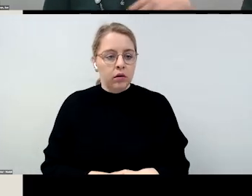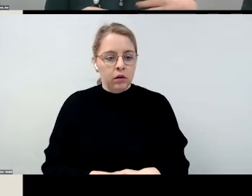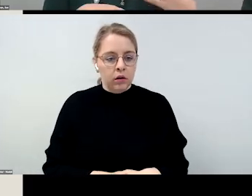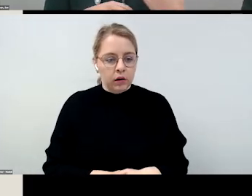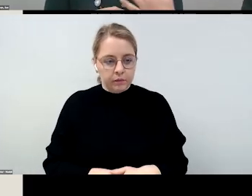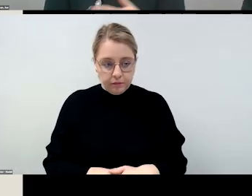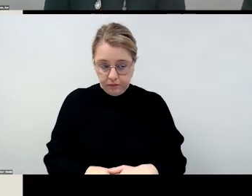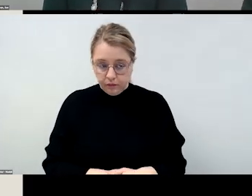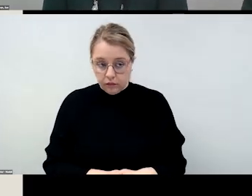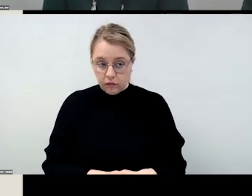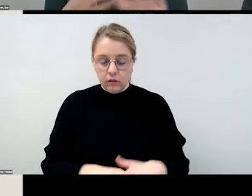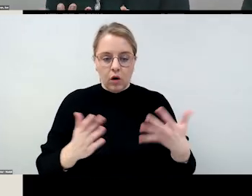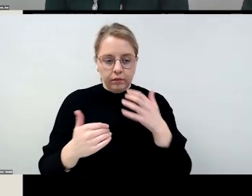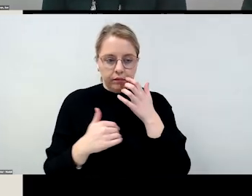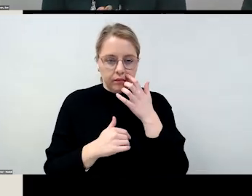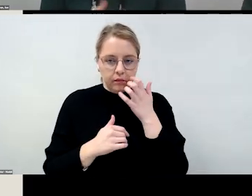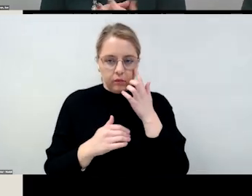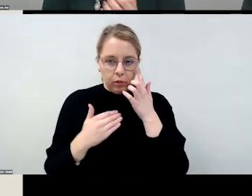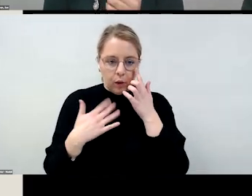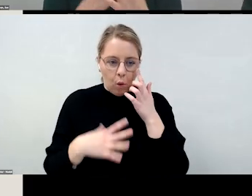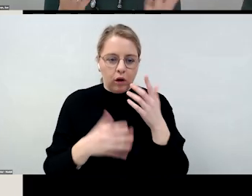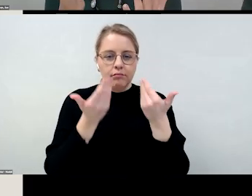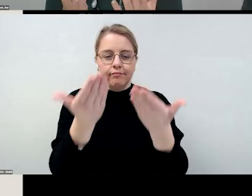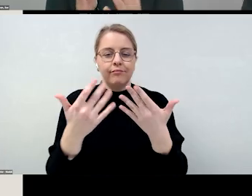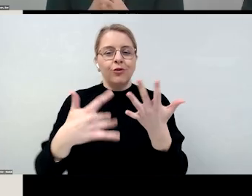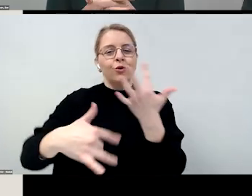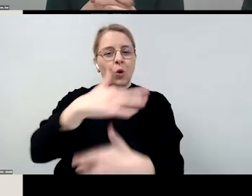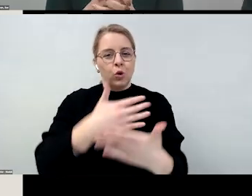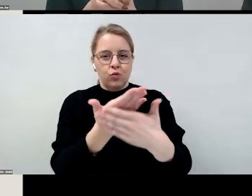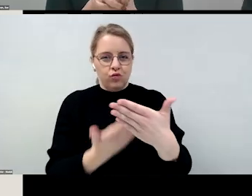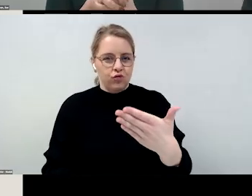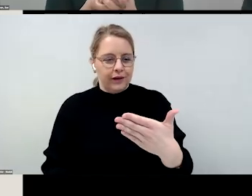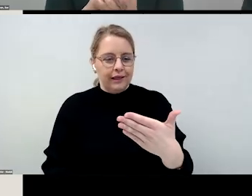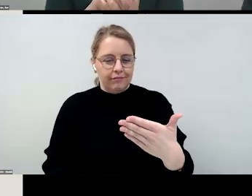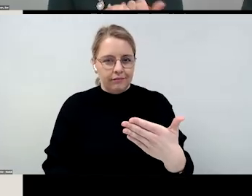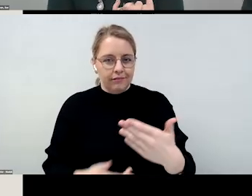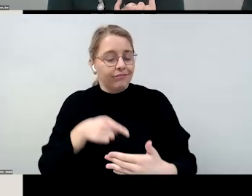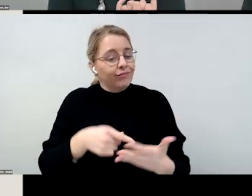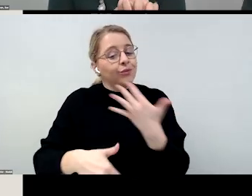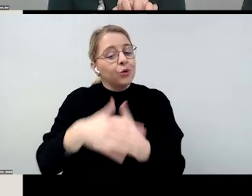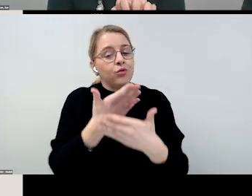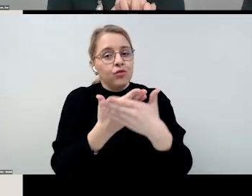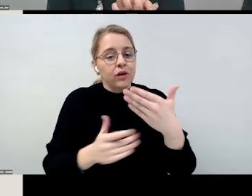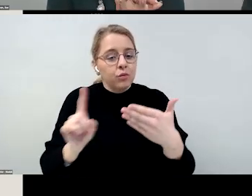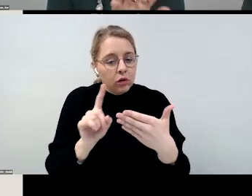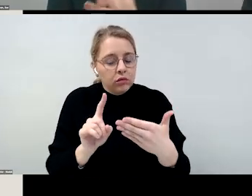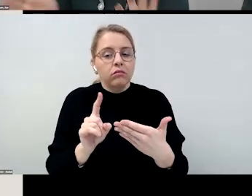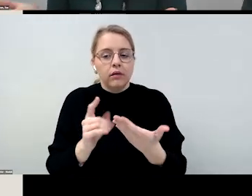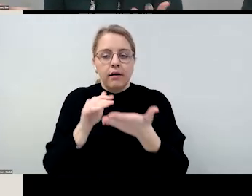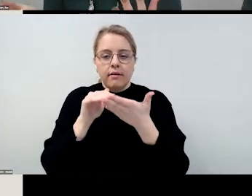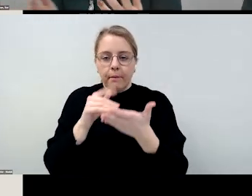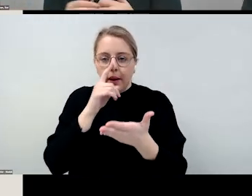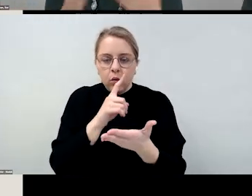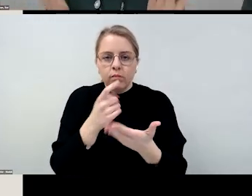learnings is we wanted to use what's known as a social story. So a social story is a way that you can support people to